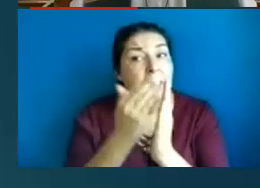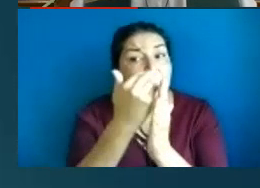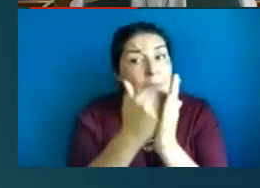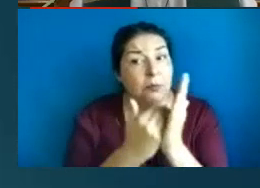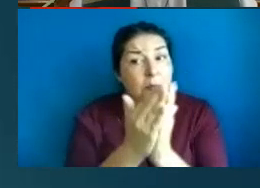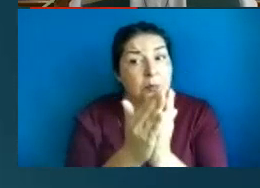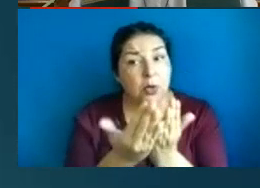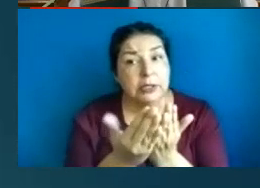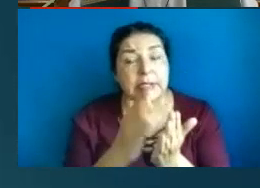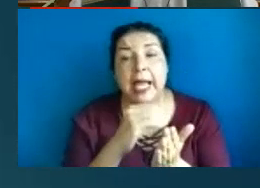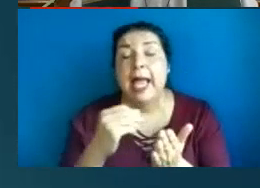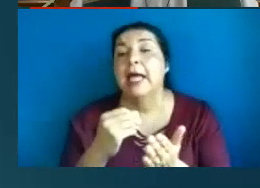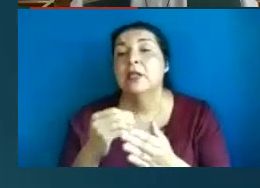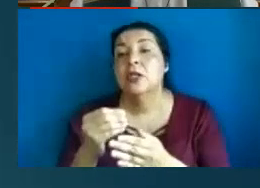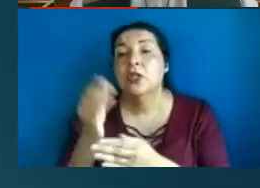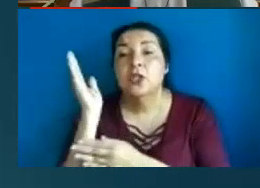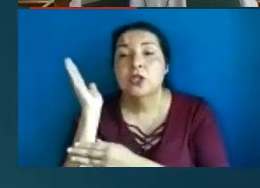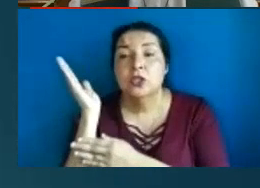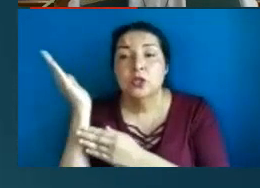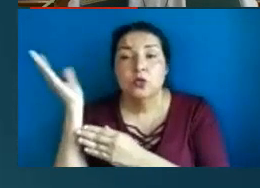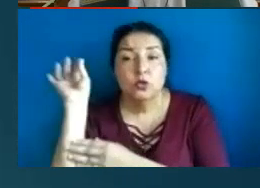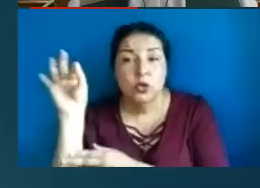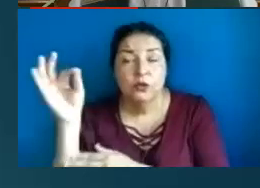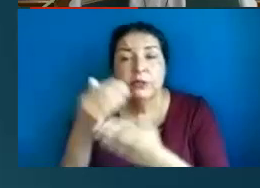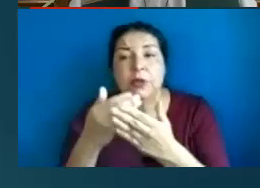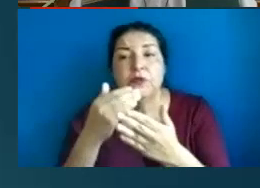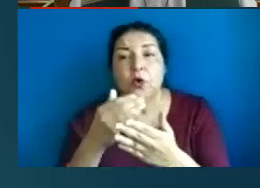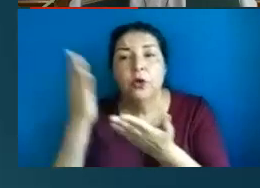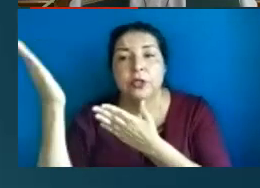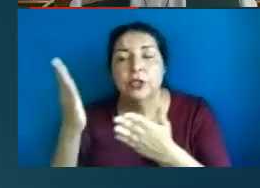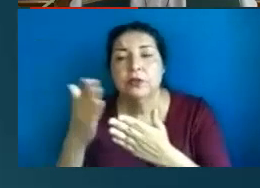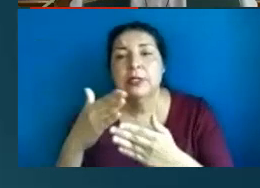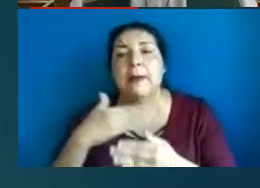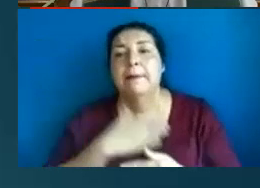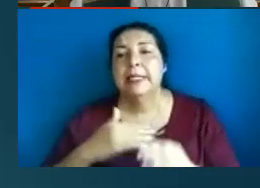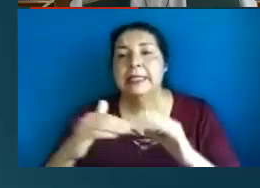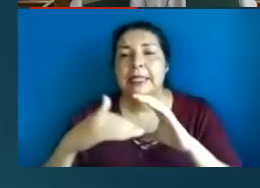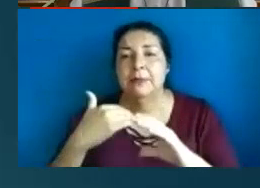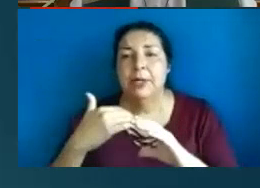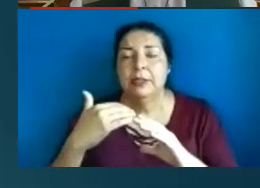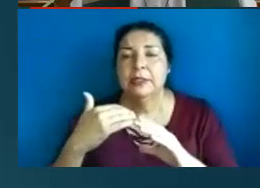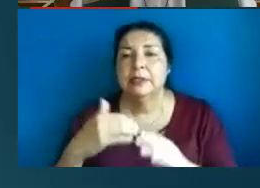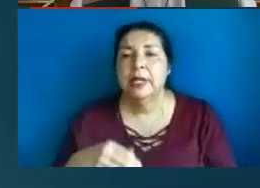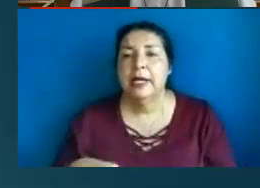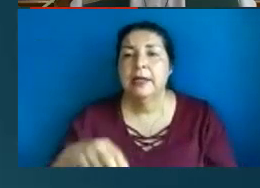sermon prior to our service, please email us at the following address: